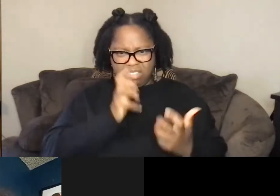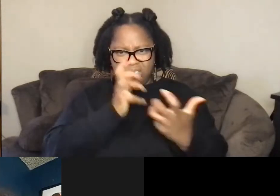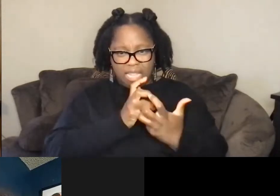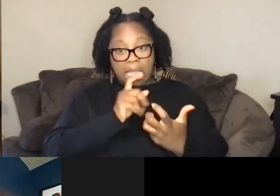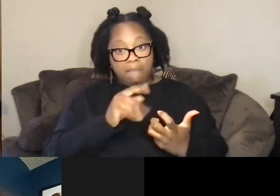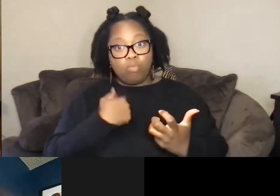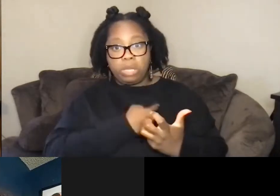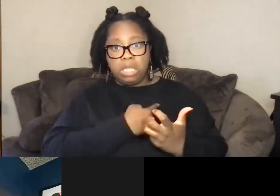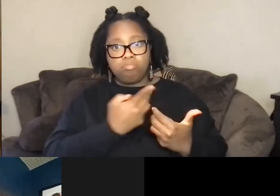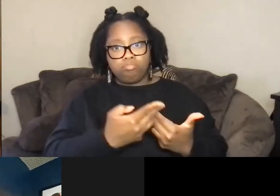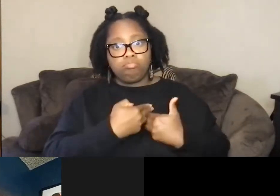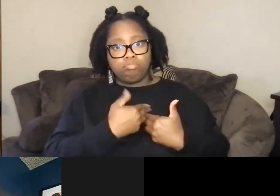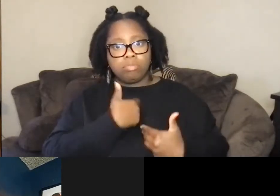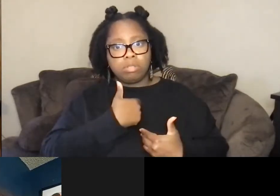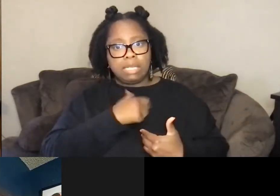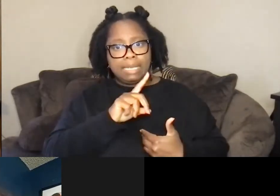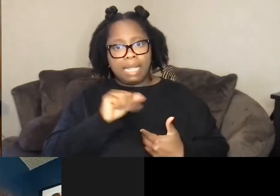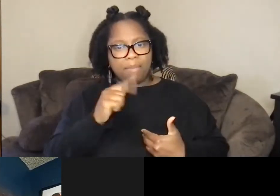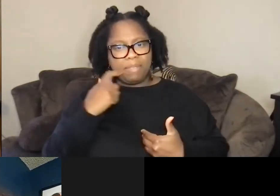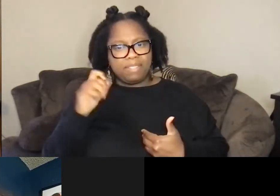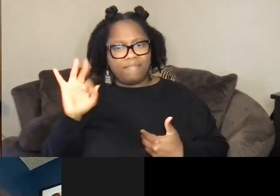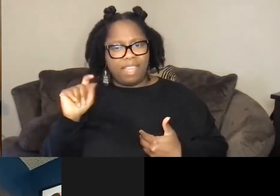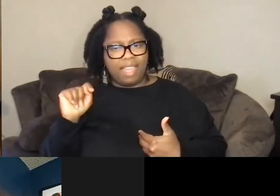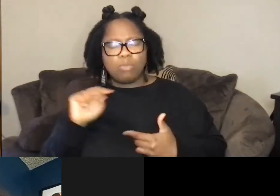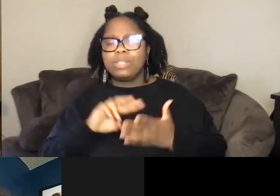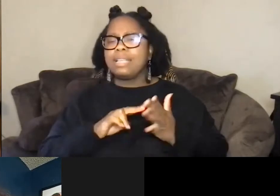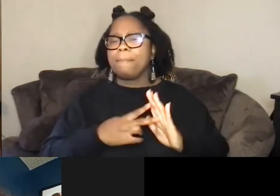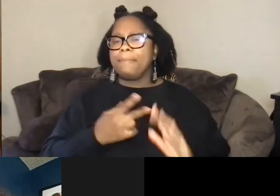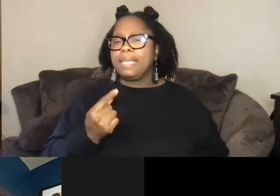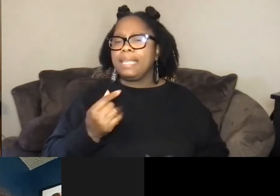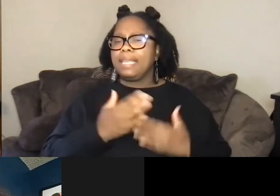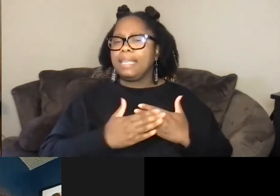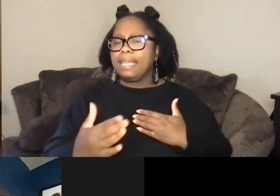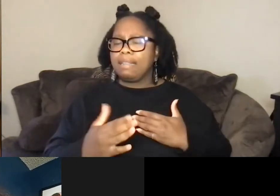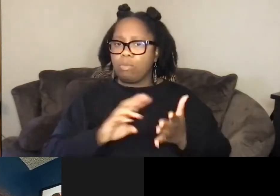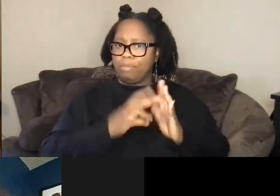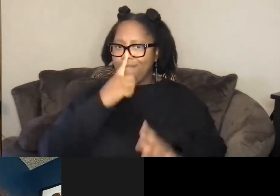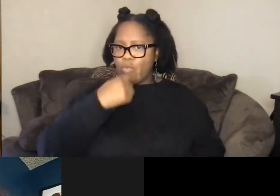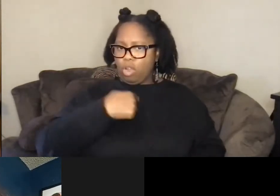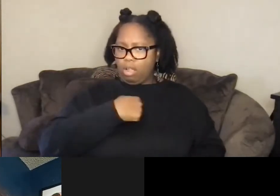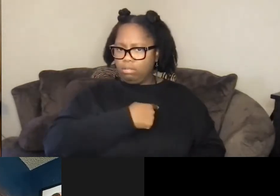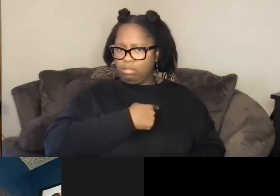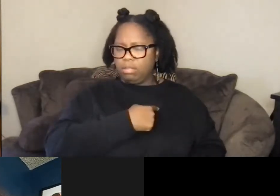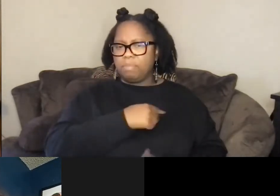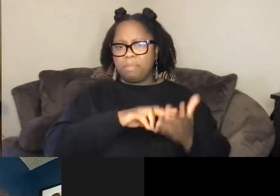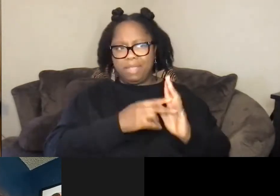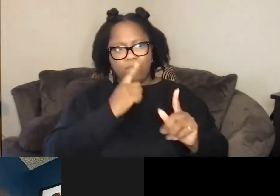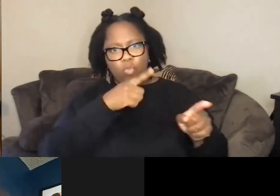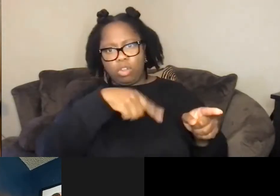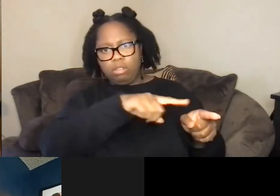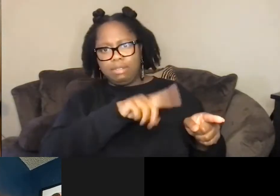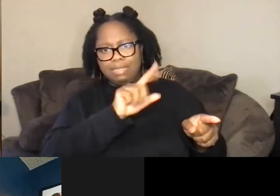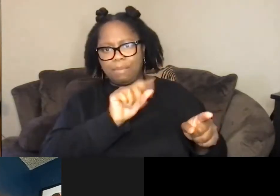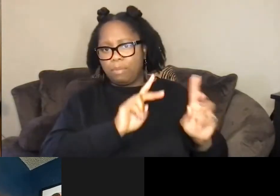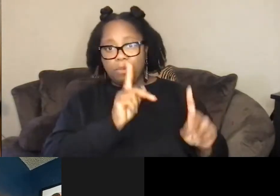disabled because of our fat, what does that mean? Not just what does it mean to us, but what does it mean to disabled people who are not fat? And like,